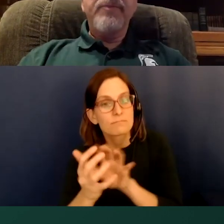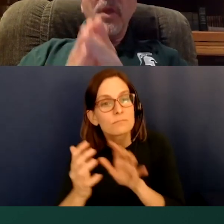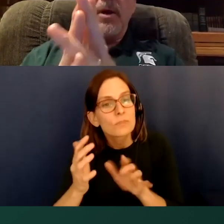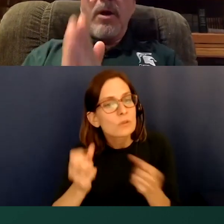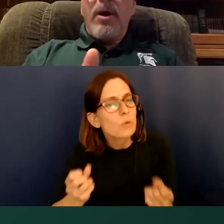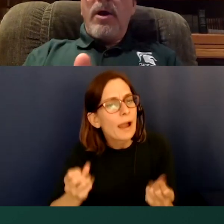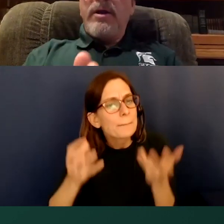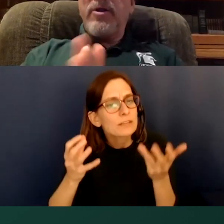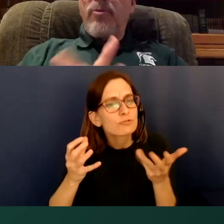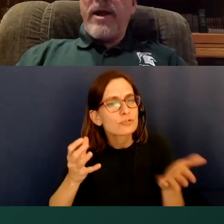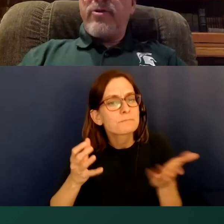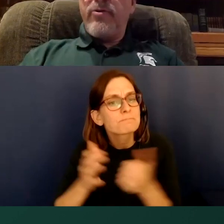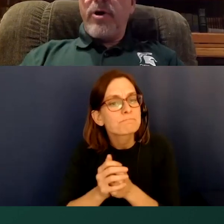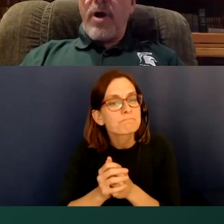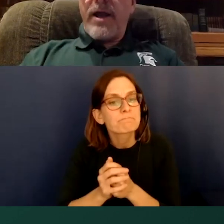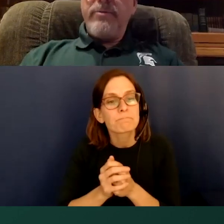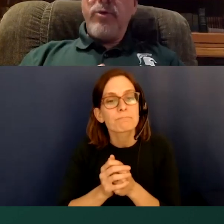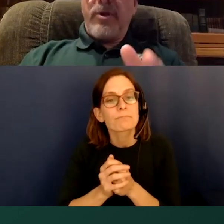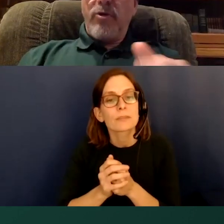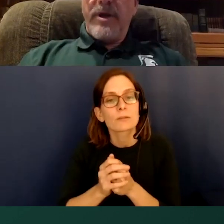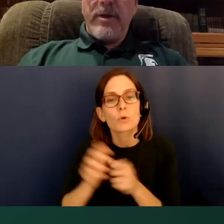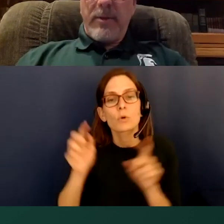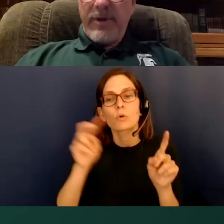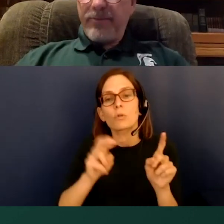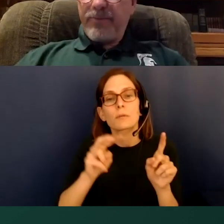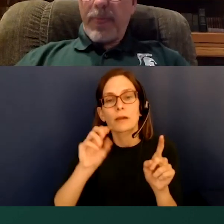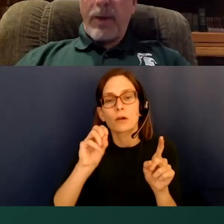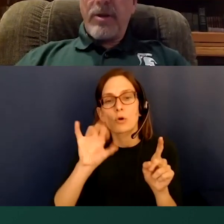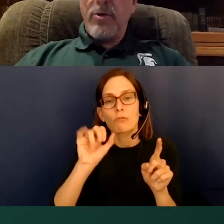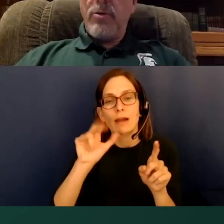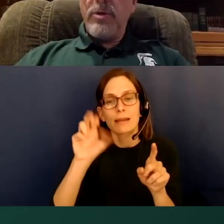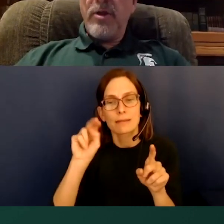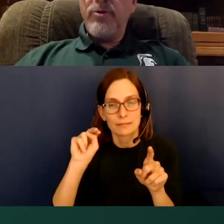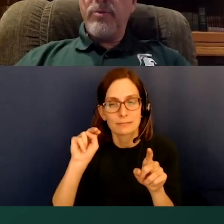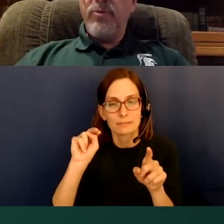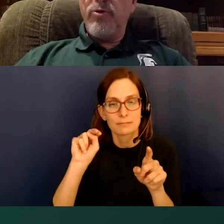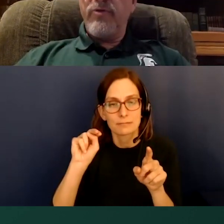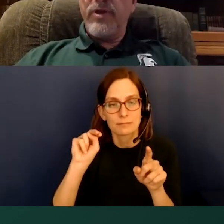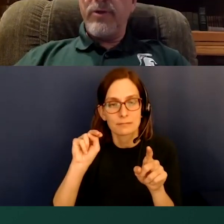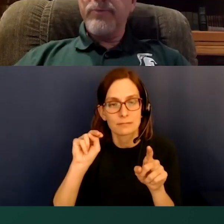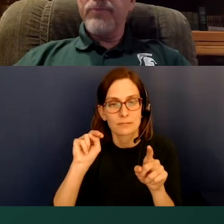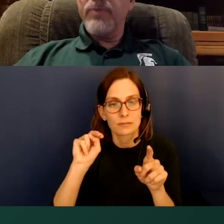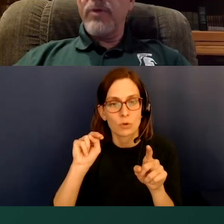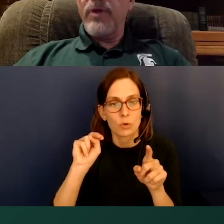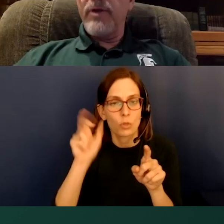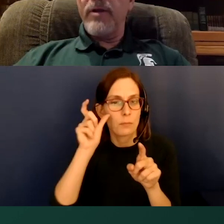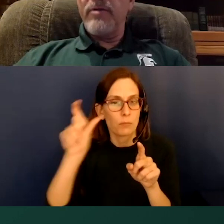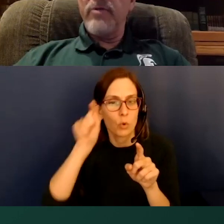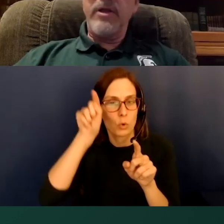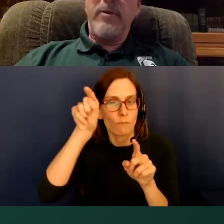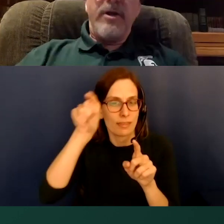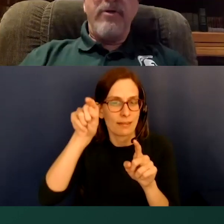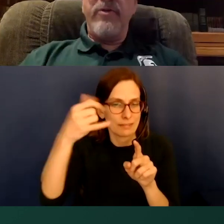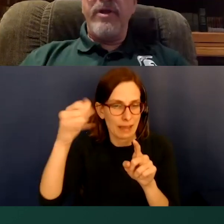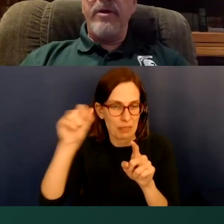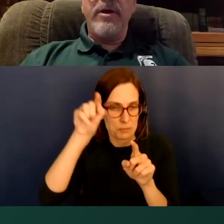that? Let's go back to Orion. We'll zoom in a little bit. So let's put the moon over here. There it is, just a